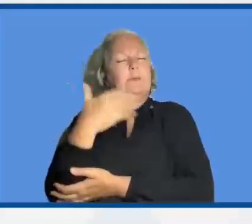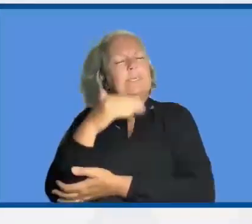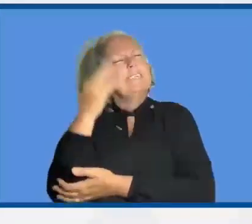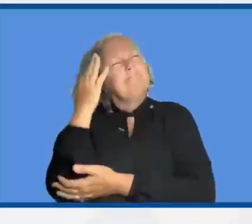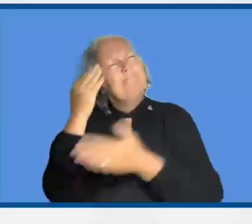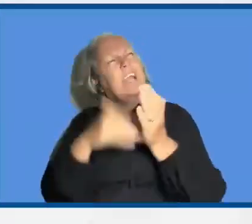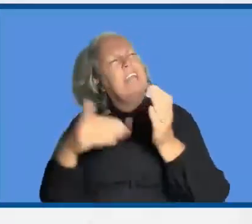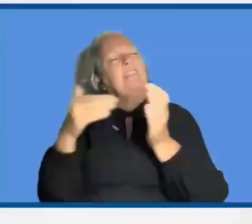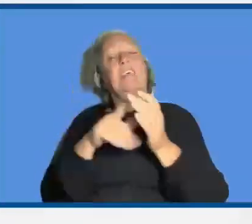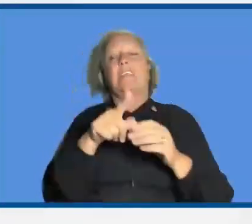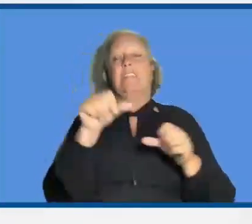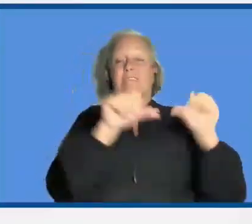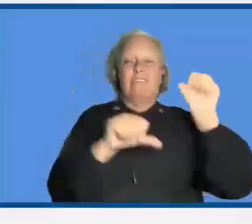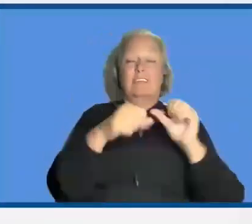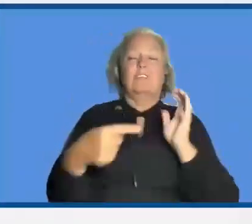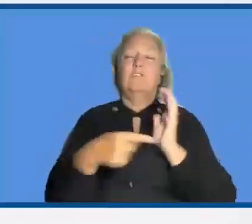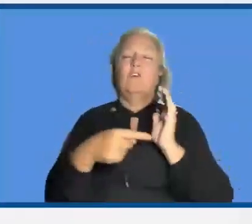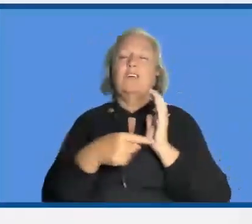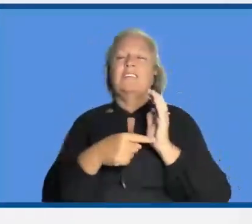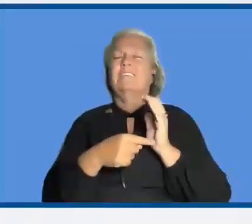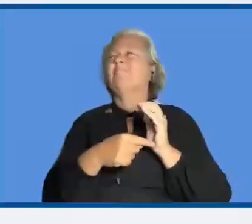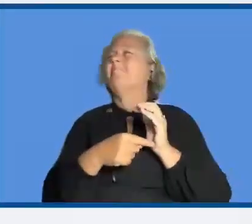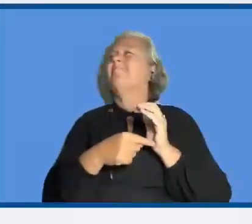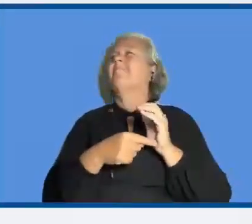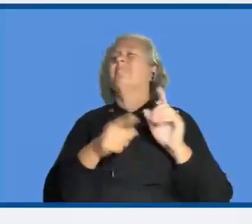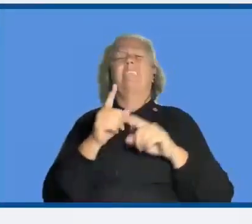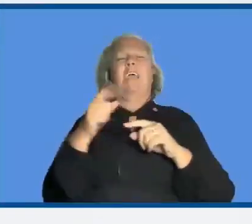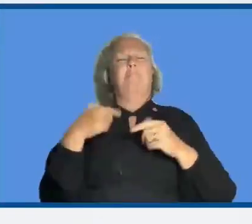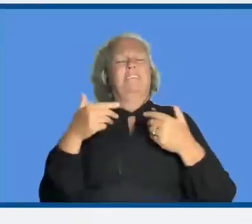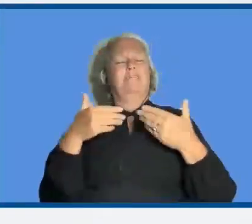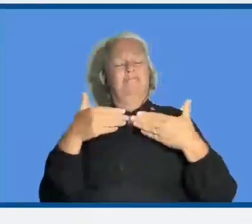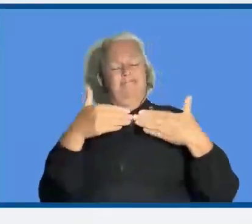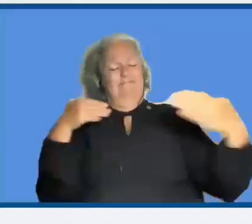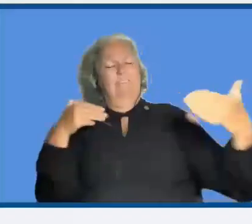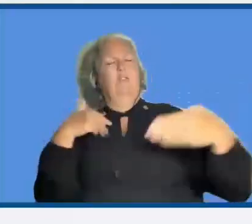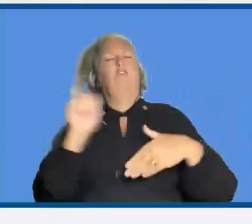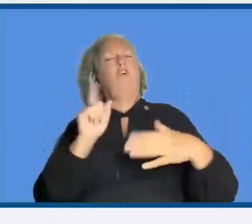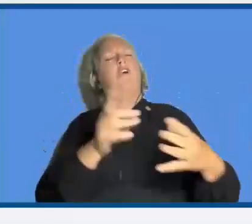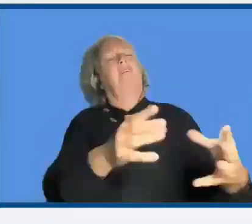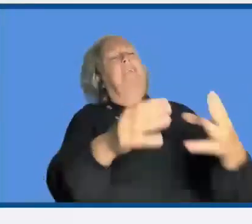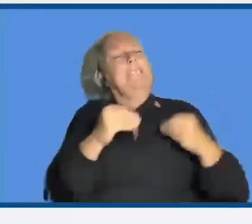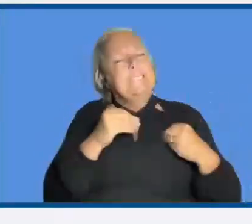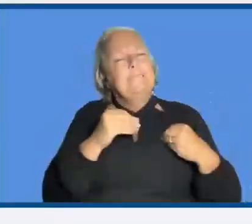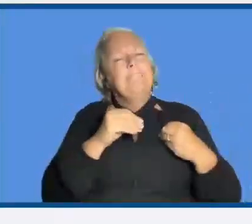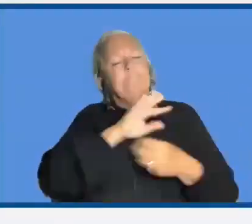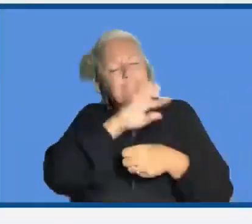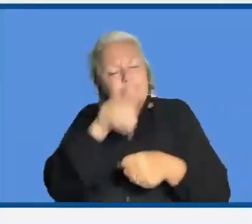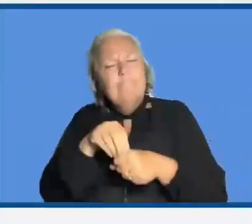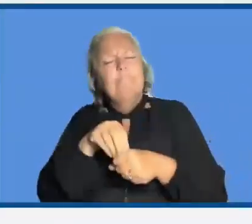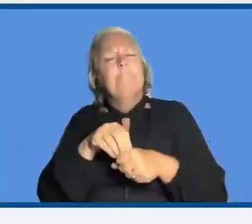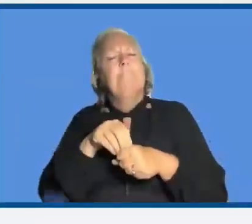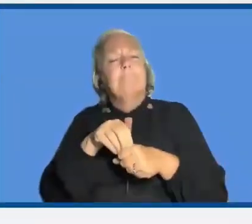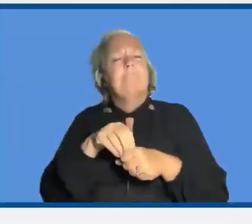technology very far from us. We are not embracing it. We are not building in the academic